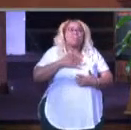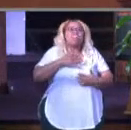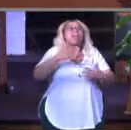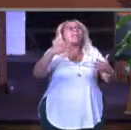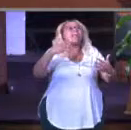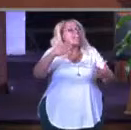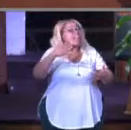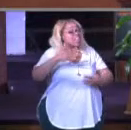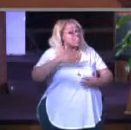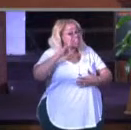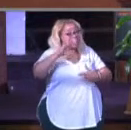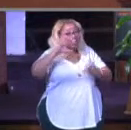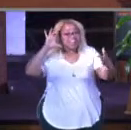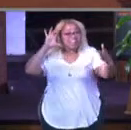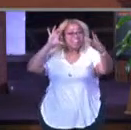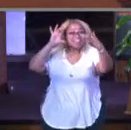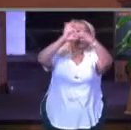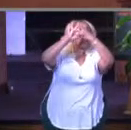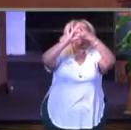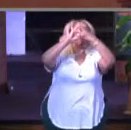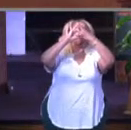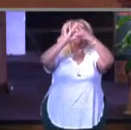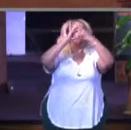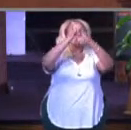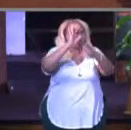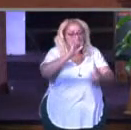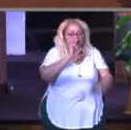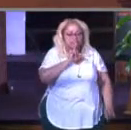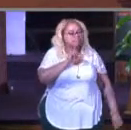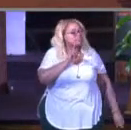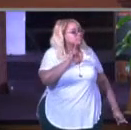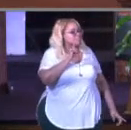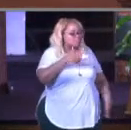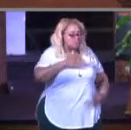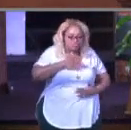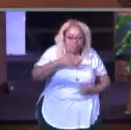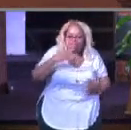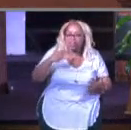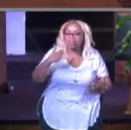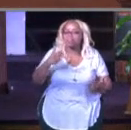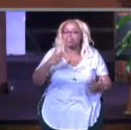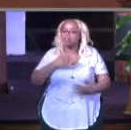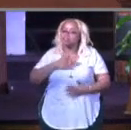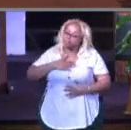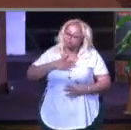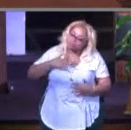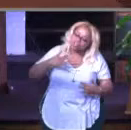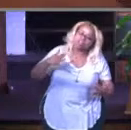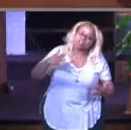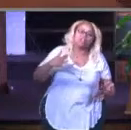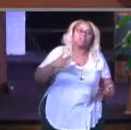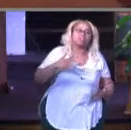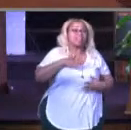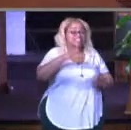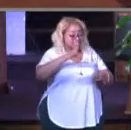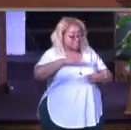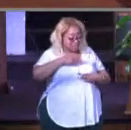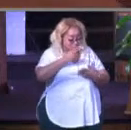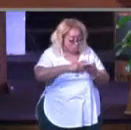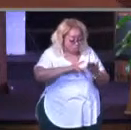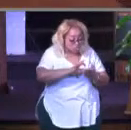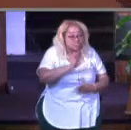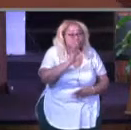breathe. That's how you connect to God. To breathe, to breathe, to breathe. Receive the Holy